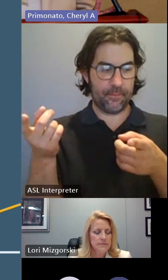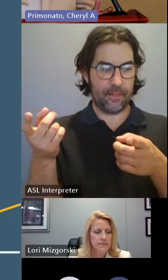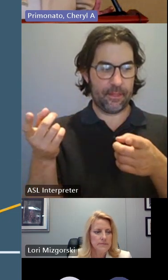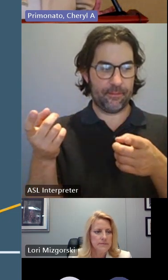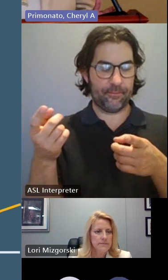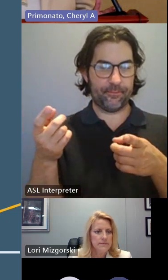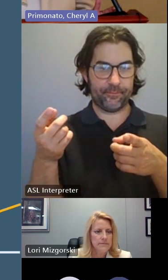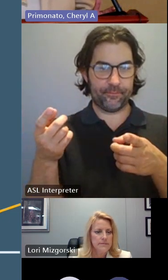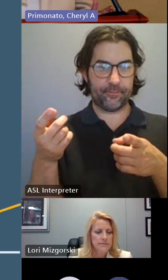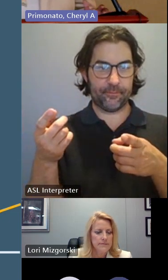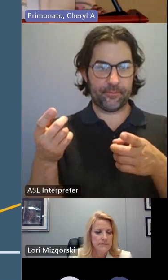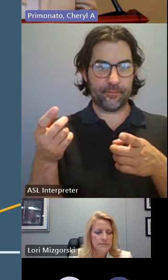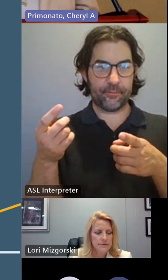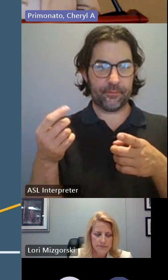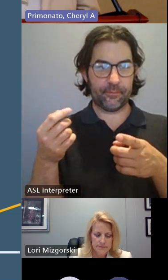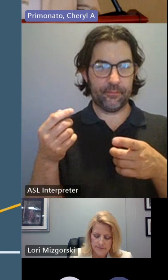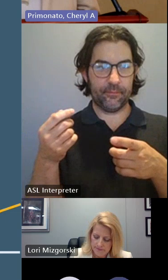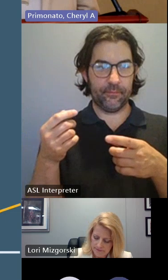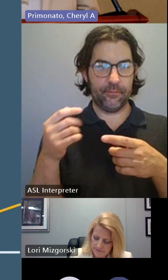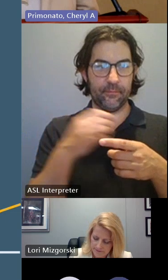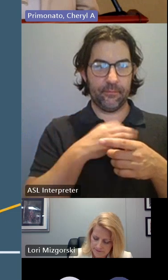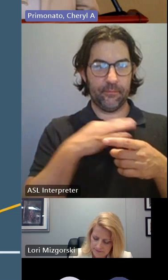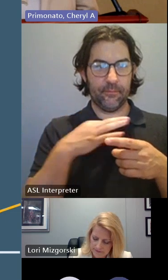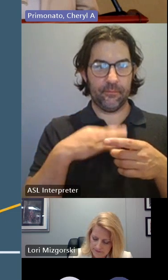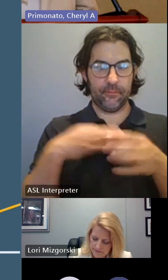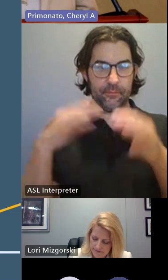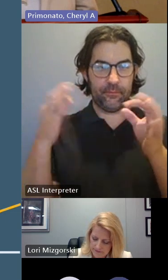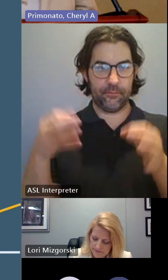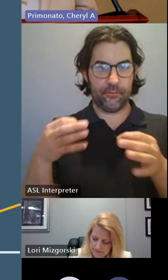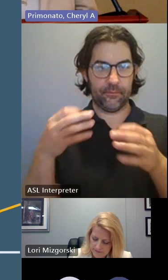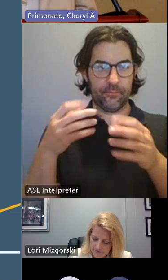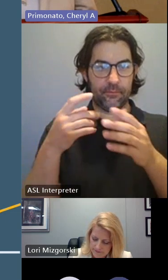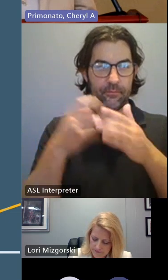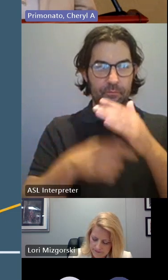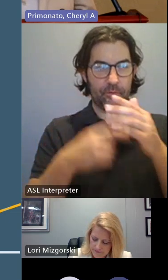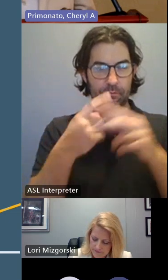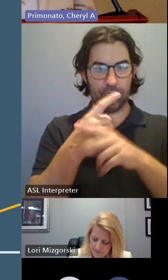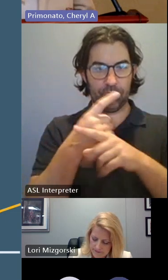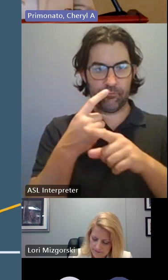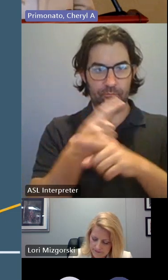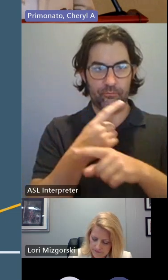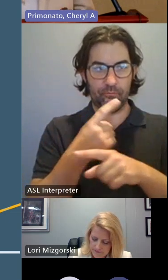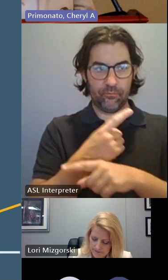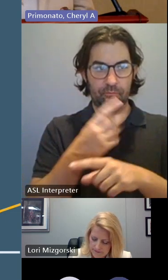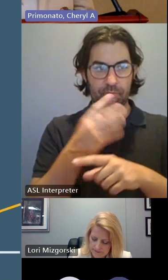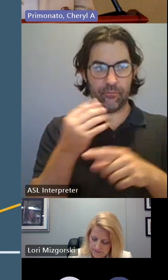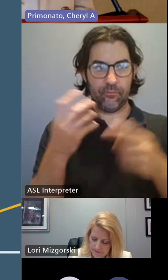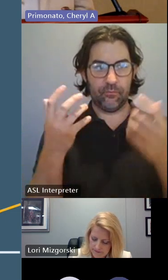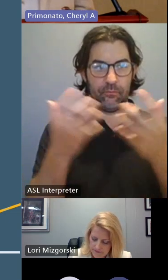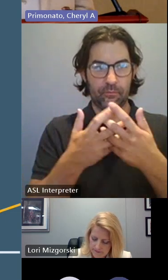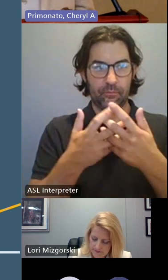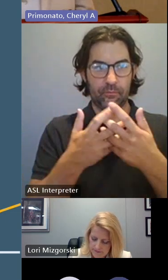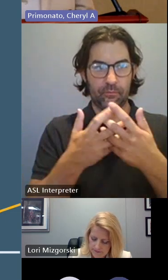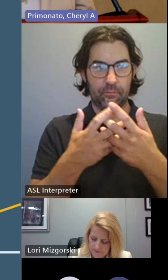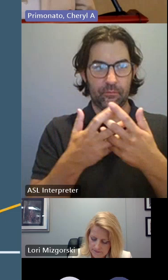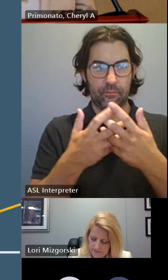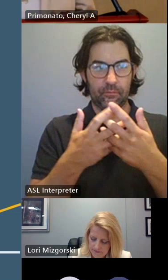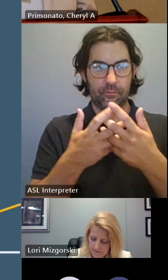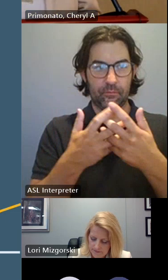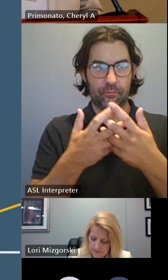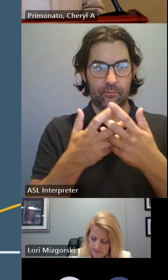these products 2 years ago. Staff have determined the pricing to be fair and reasonable and consistent with the funds budgeted.